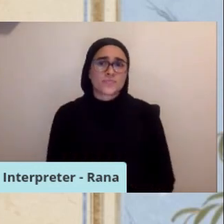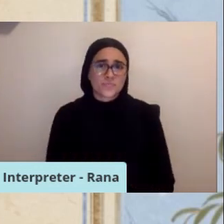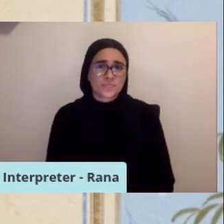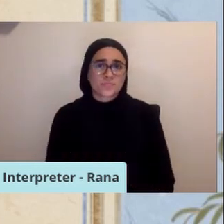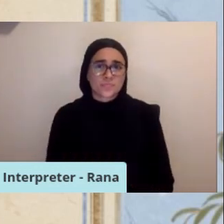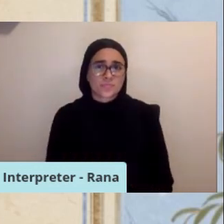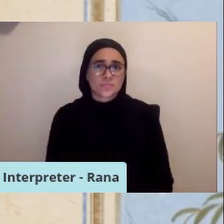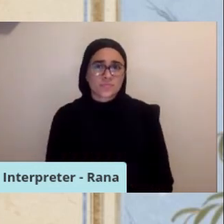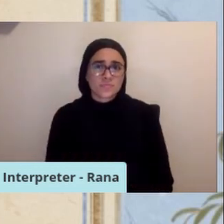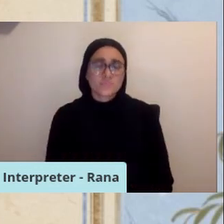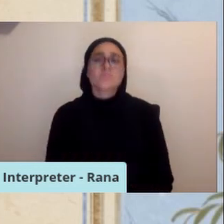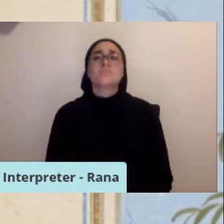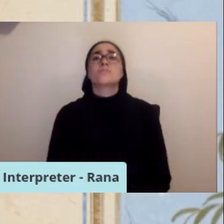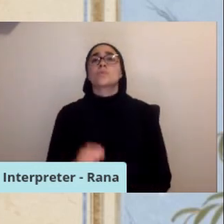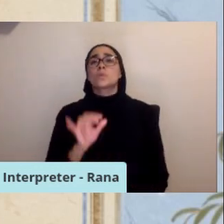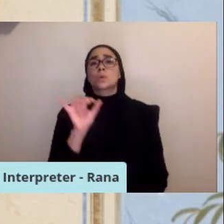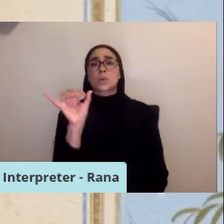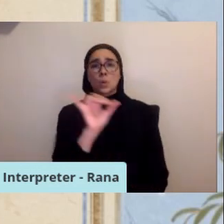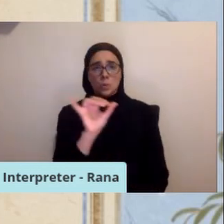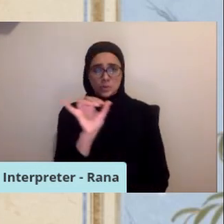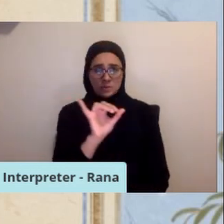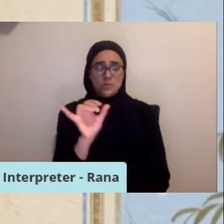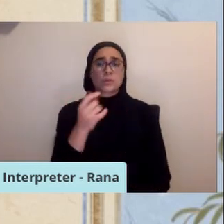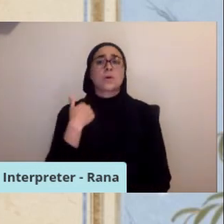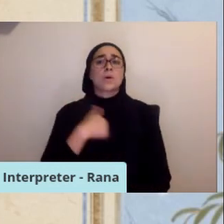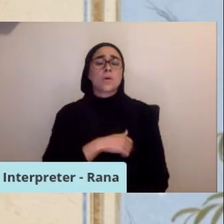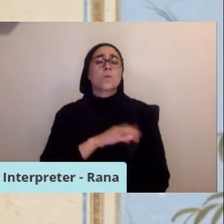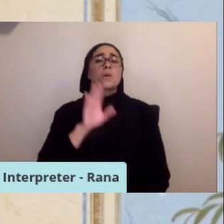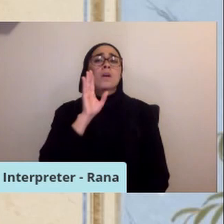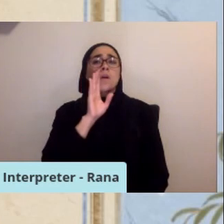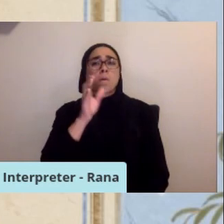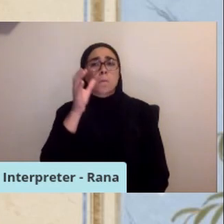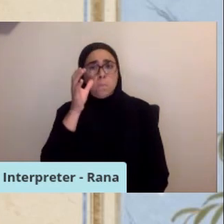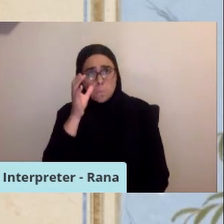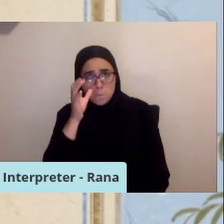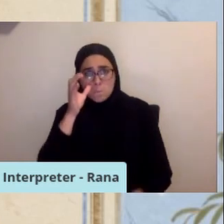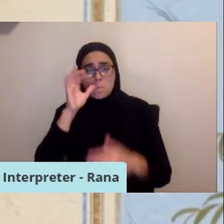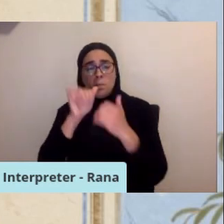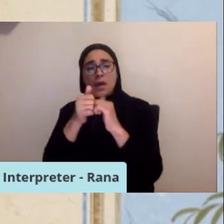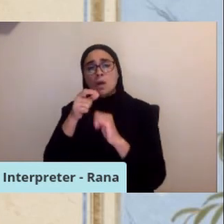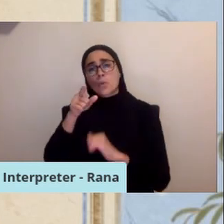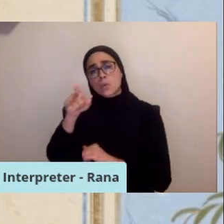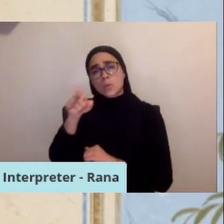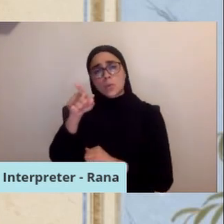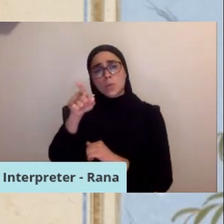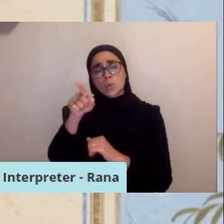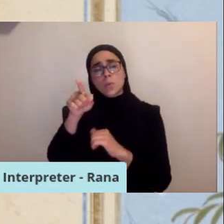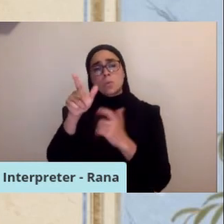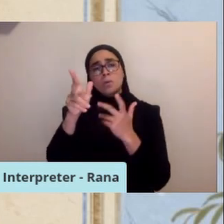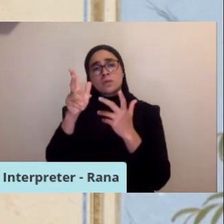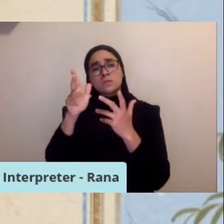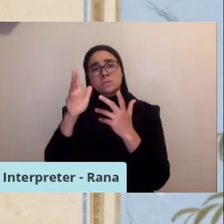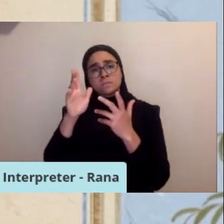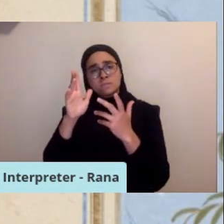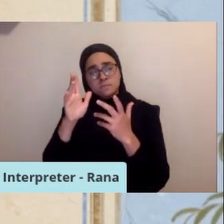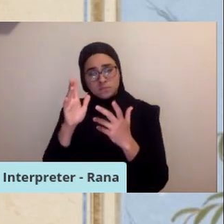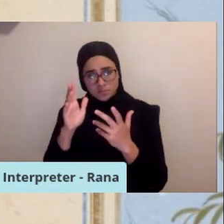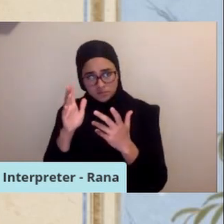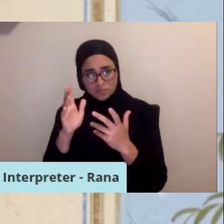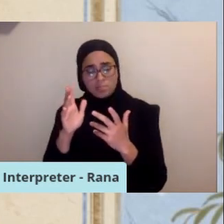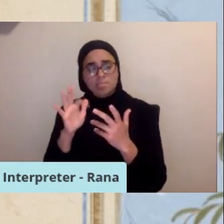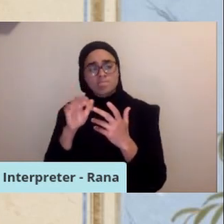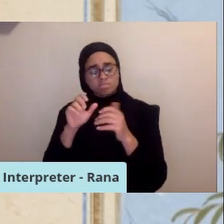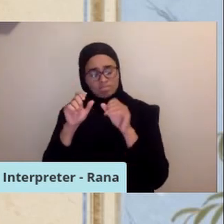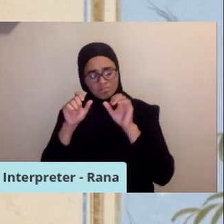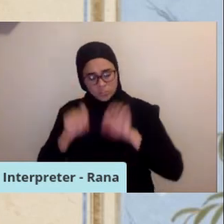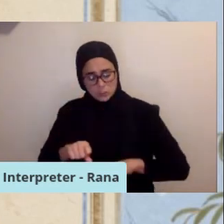And we will also see how you yourself develop your muscle of